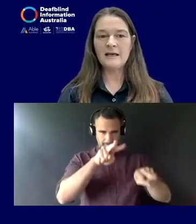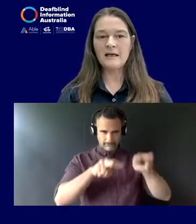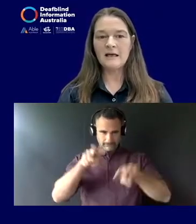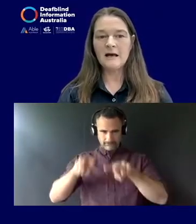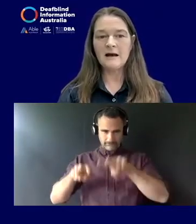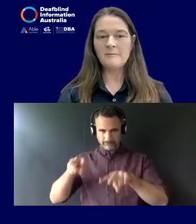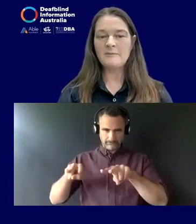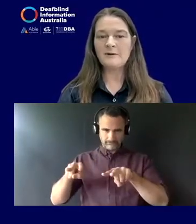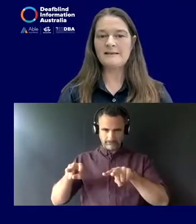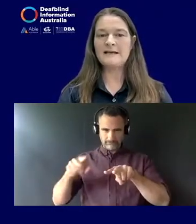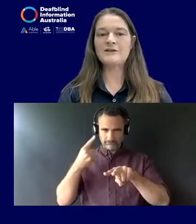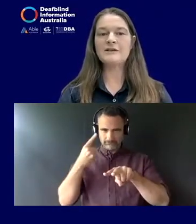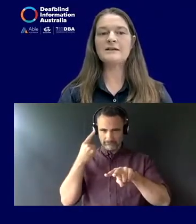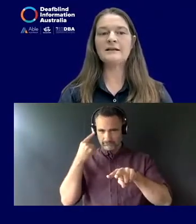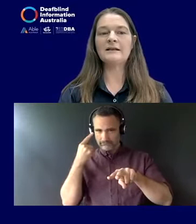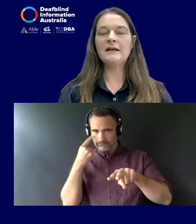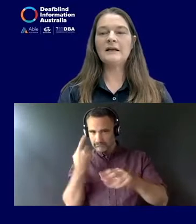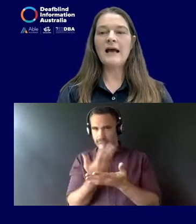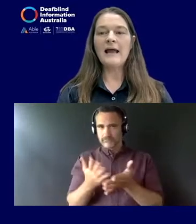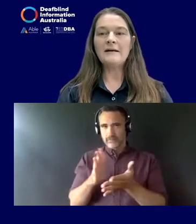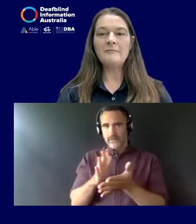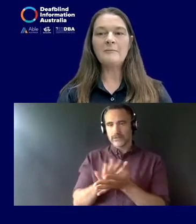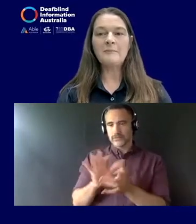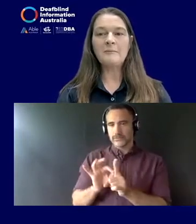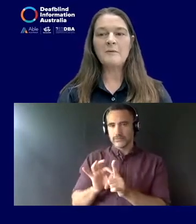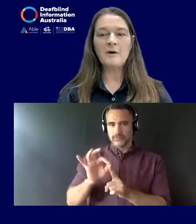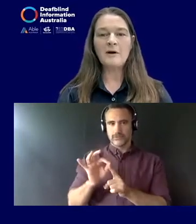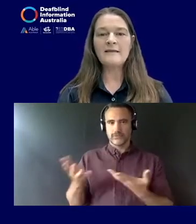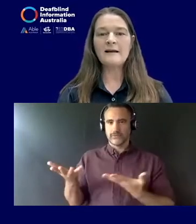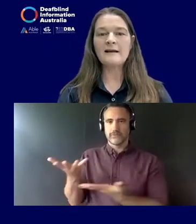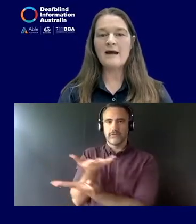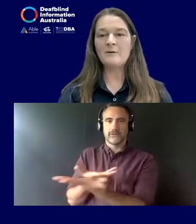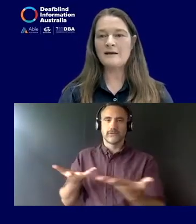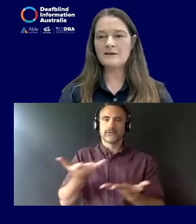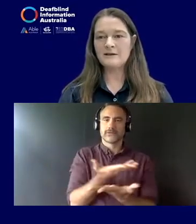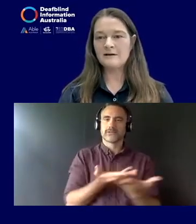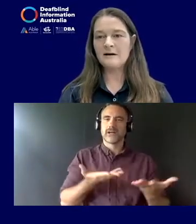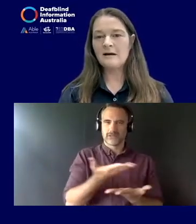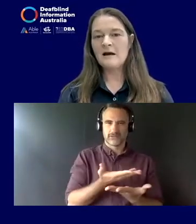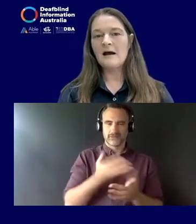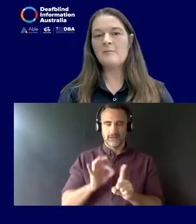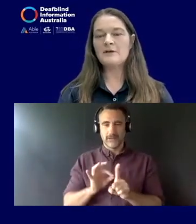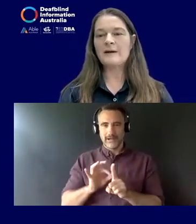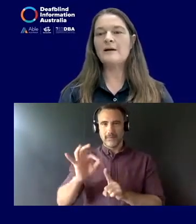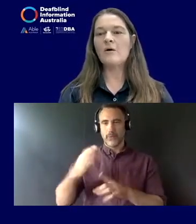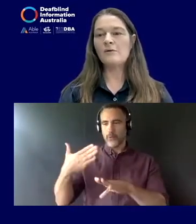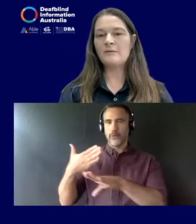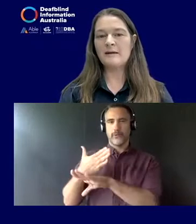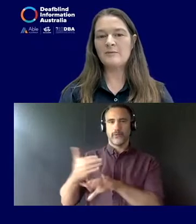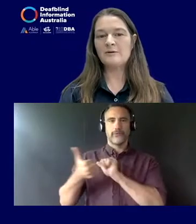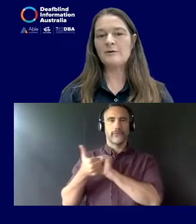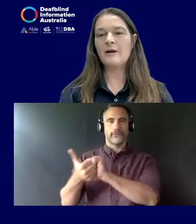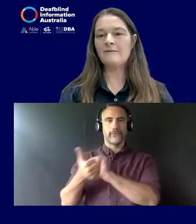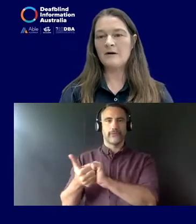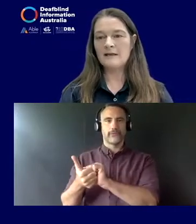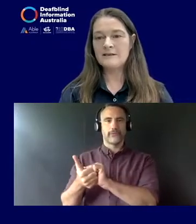sensory presentation, and promoting the collaboration between all the